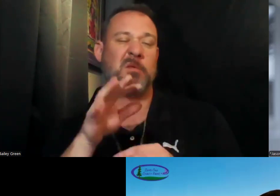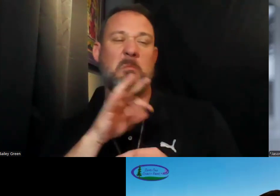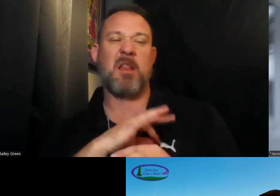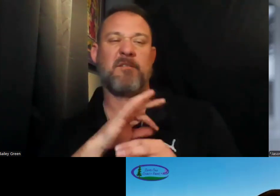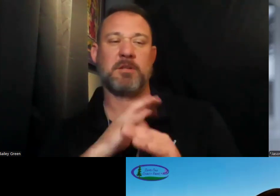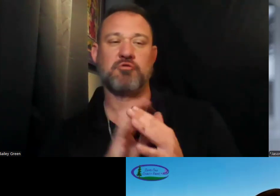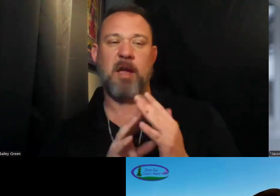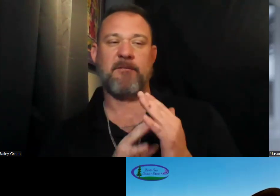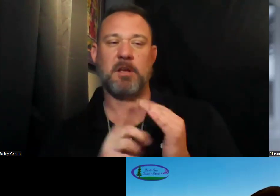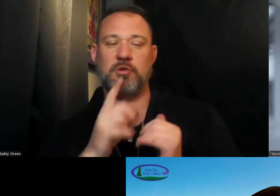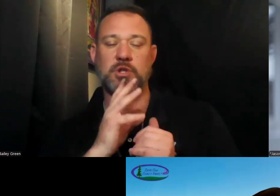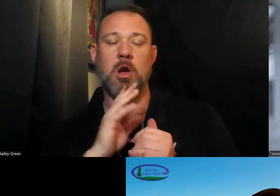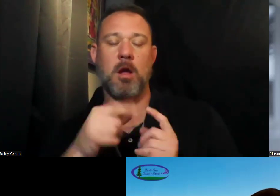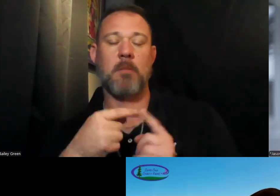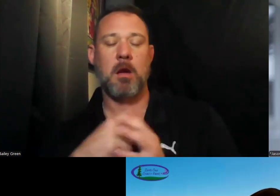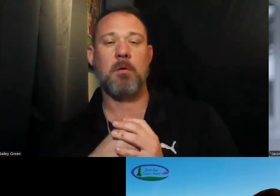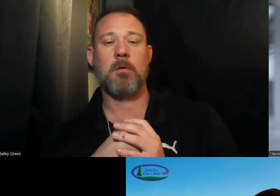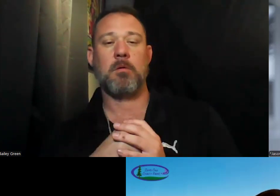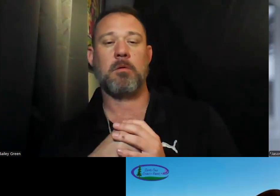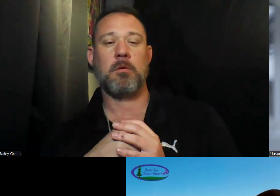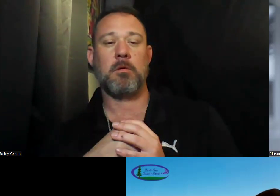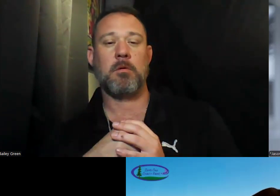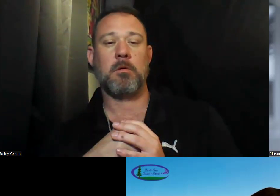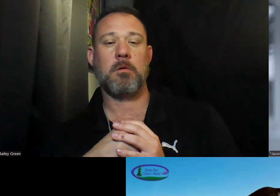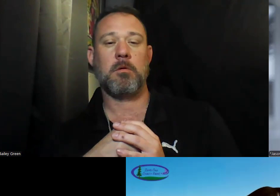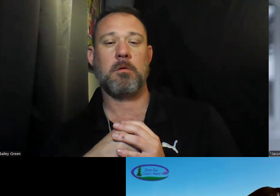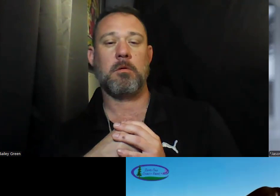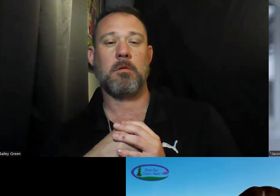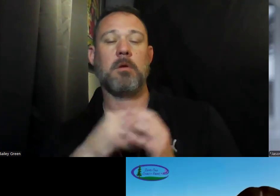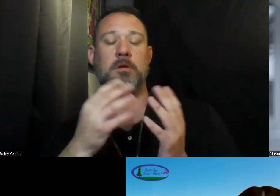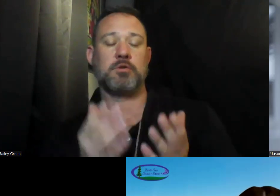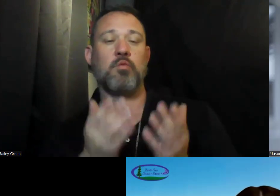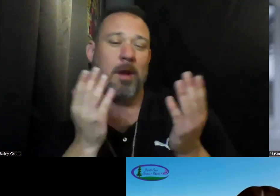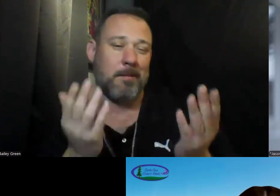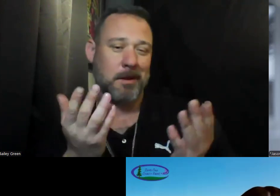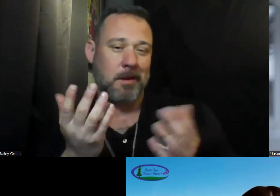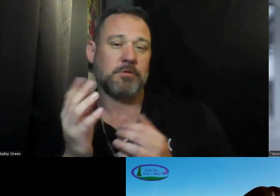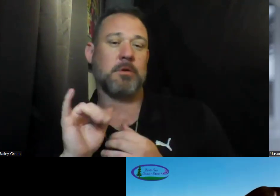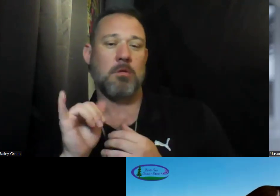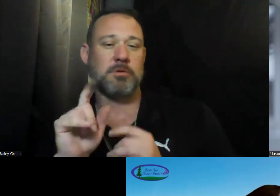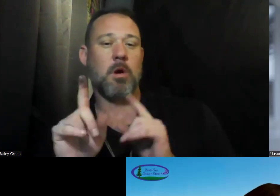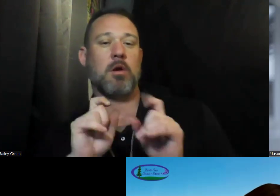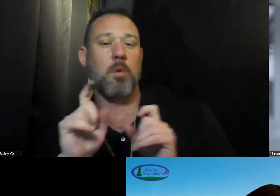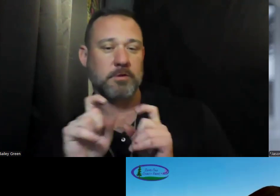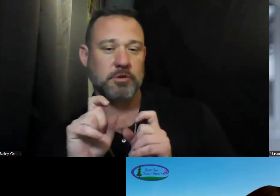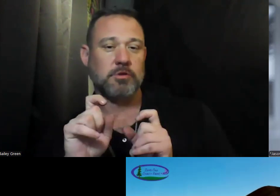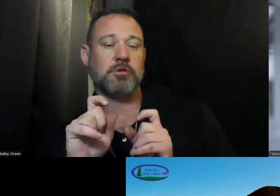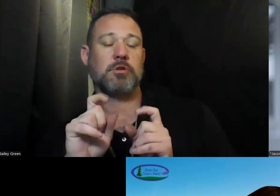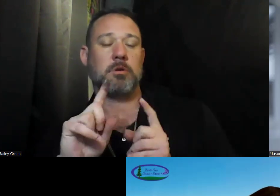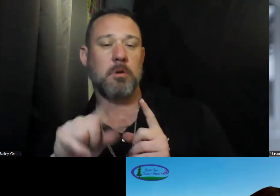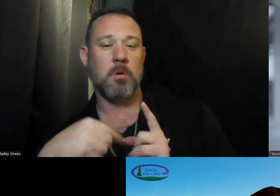trafficking that Carol was talking about. And so it's a recommendation, and I guess also a question